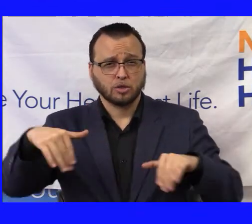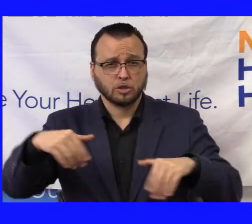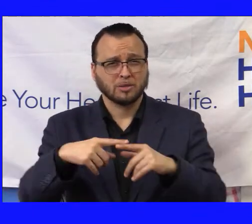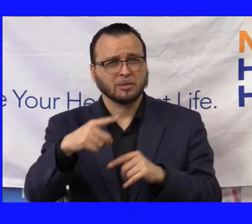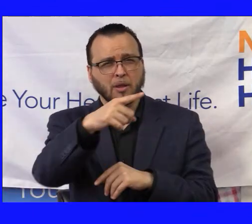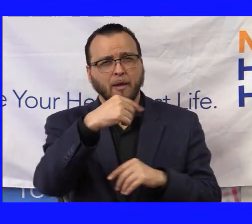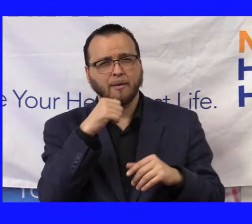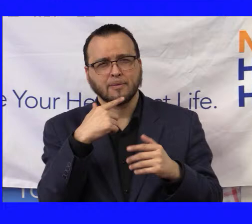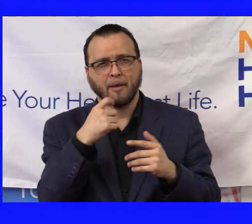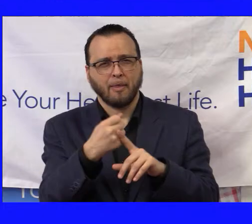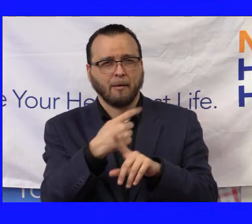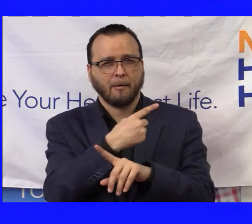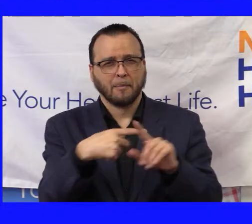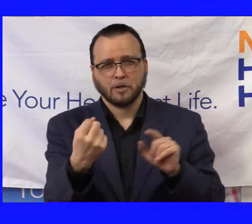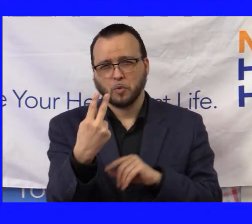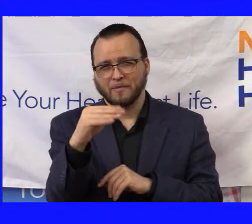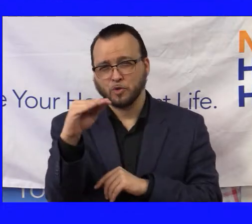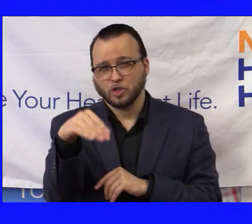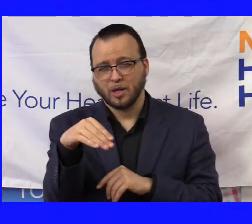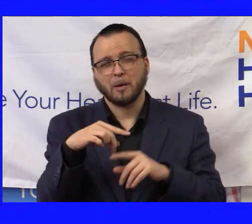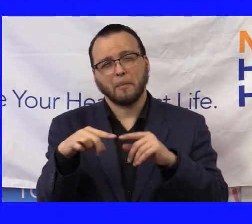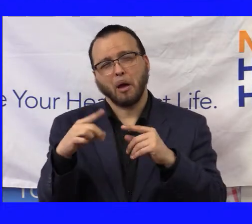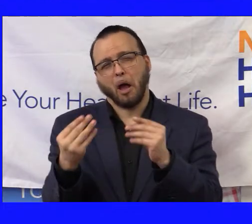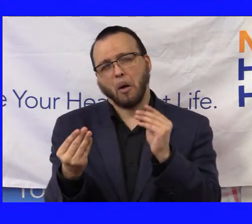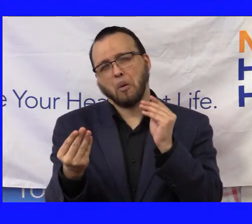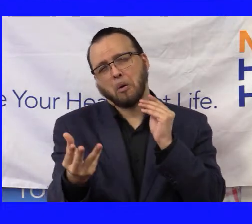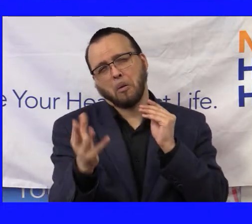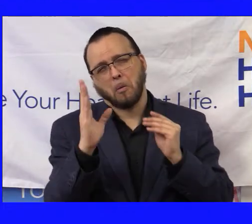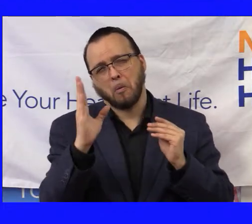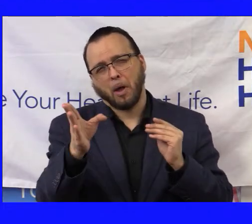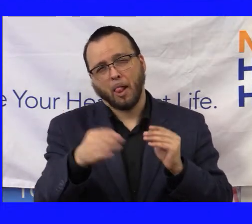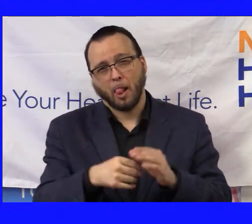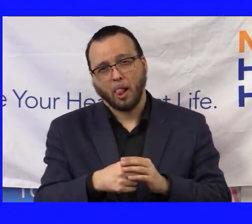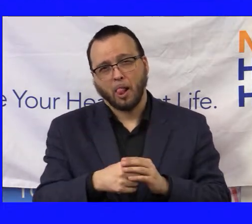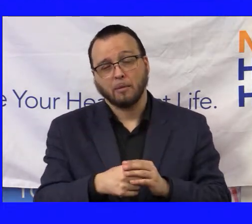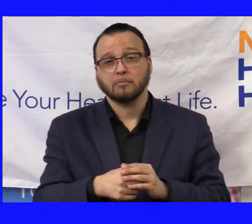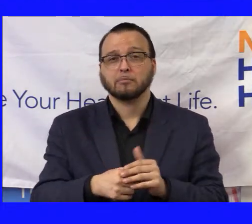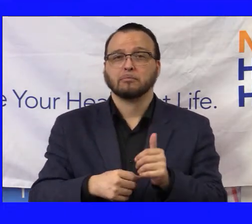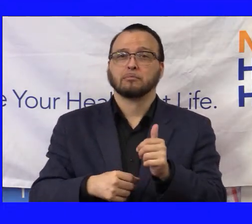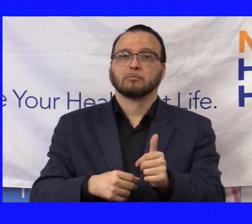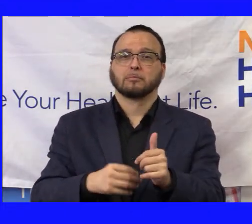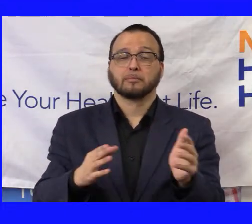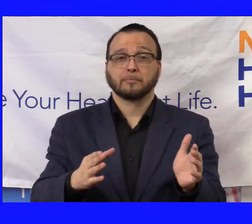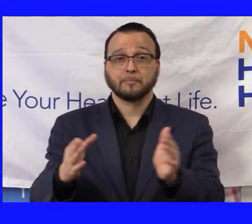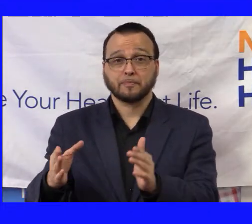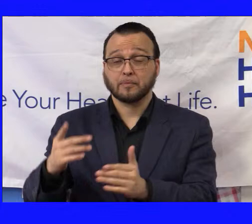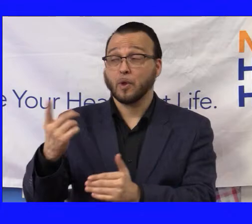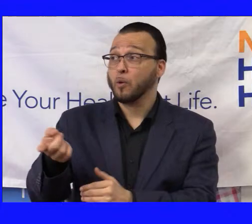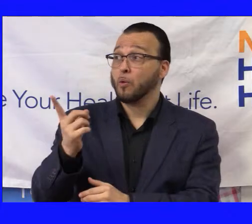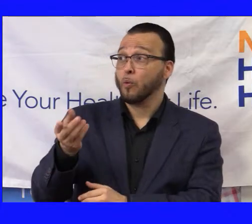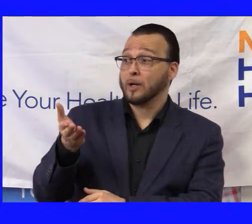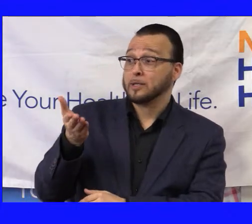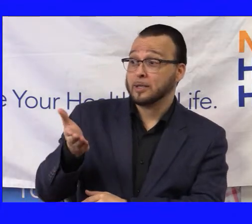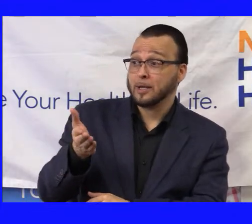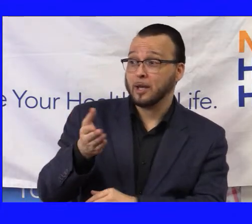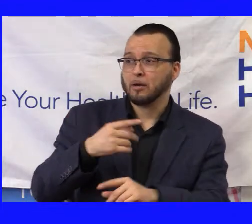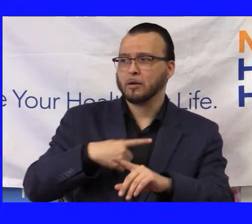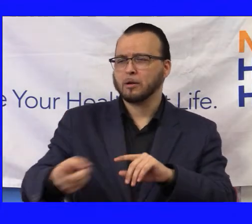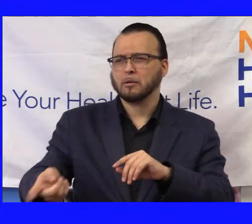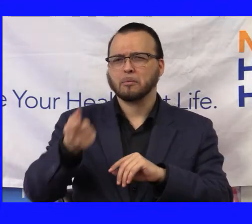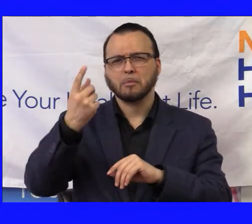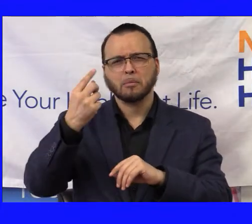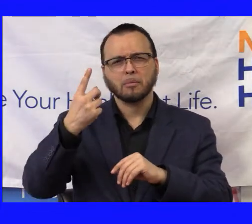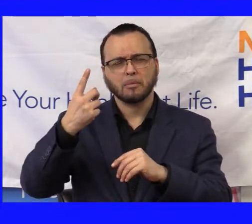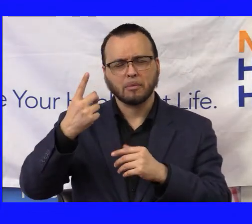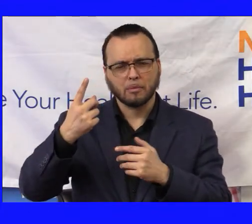by 12%. So I'll get that back to you though. Okay, thank you. One is what is there, one is what we should try